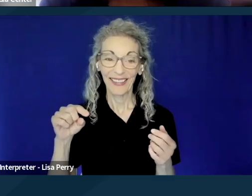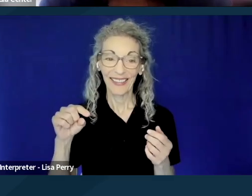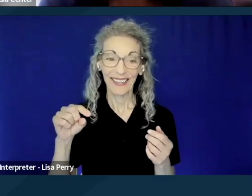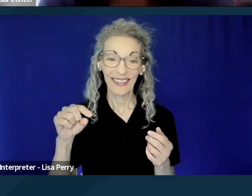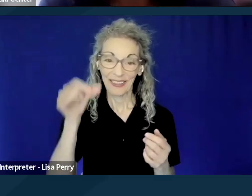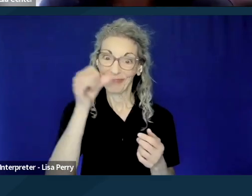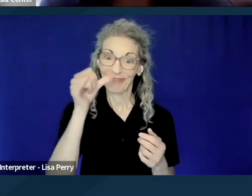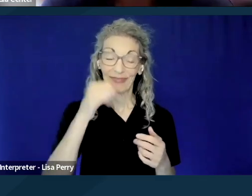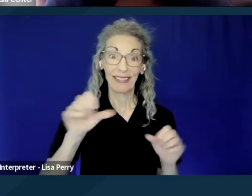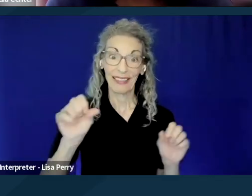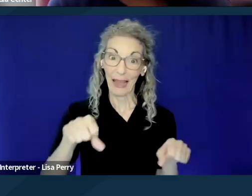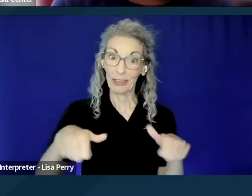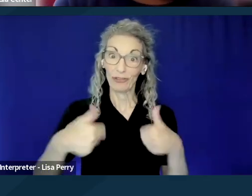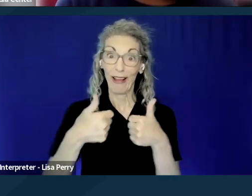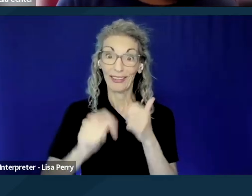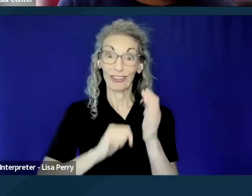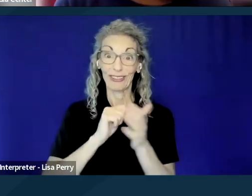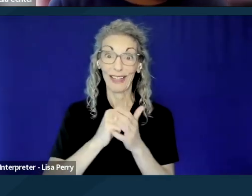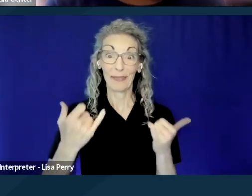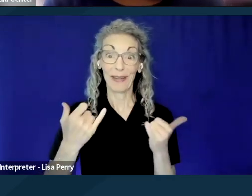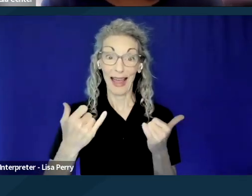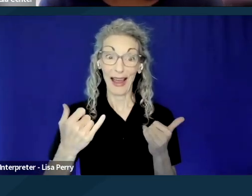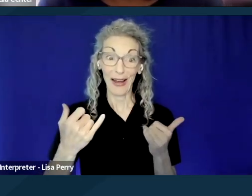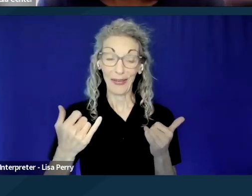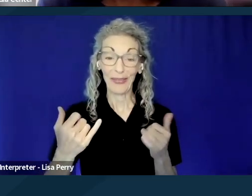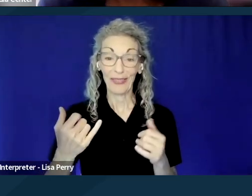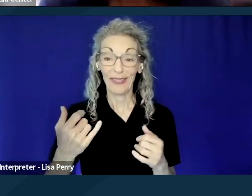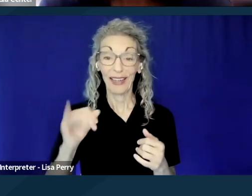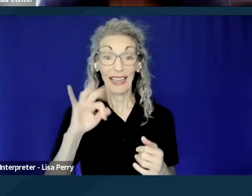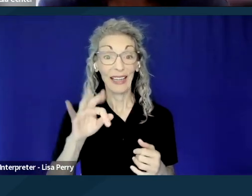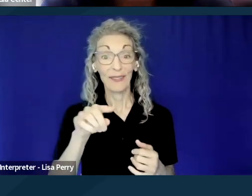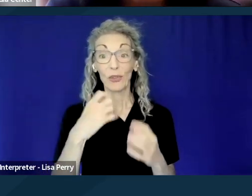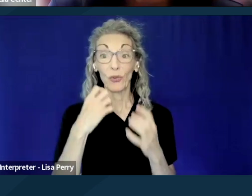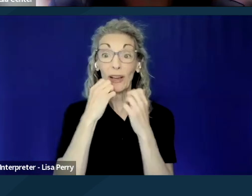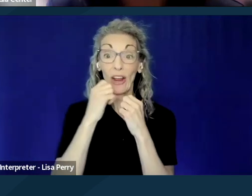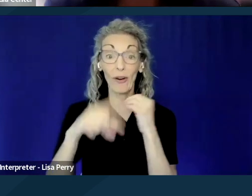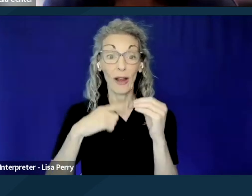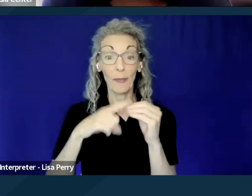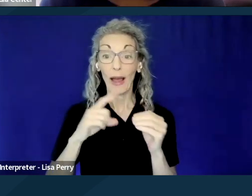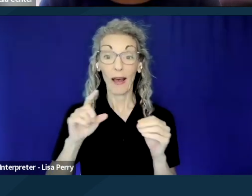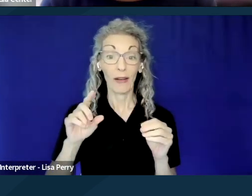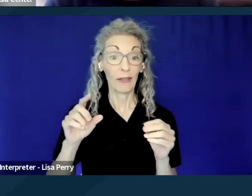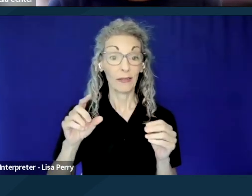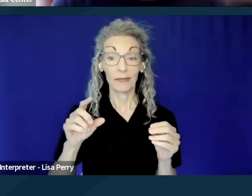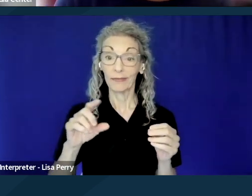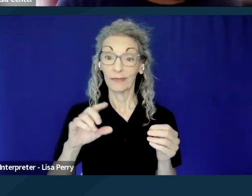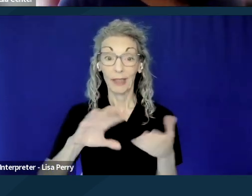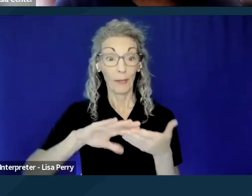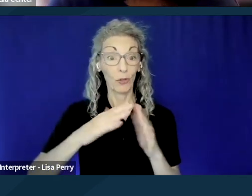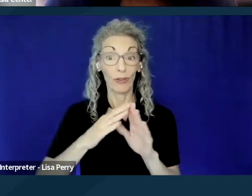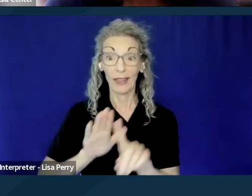a challenging time to be someone who cares about the rights of our